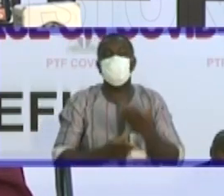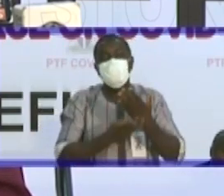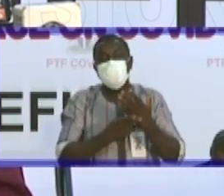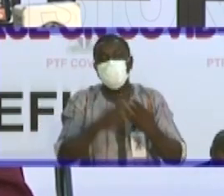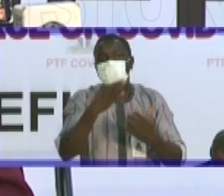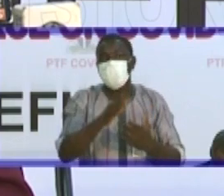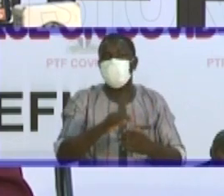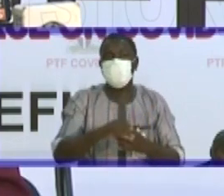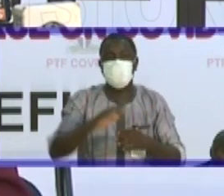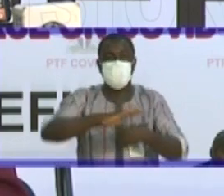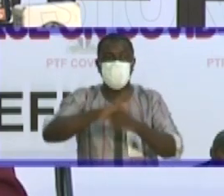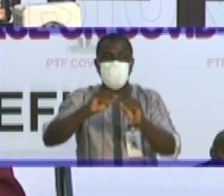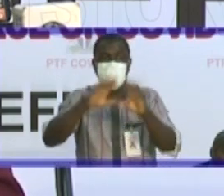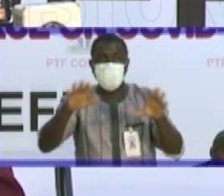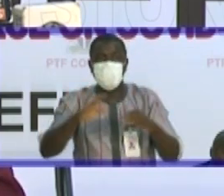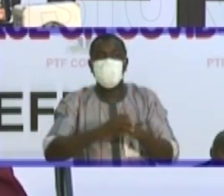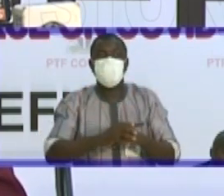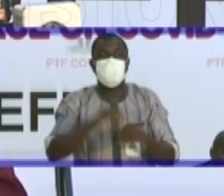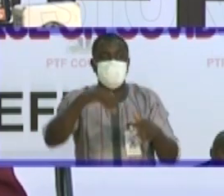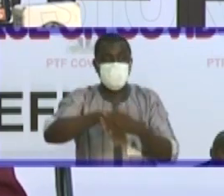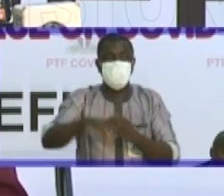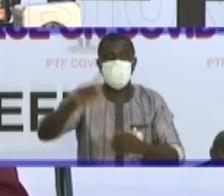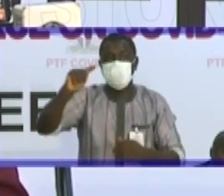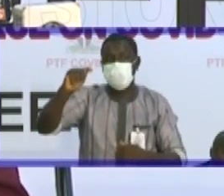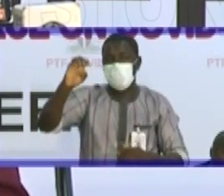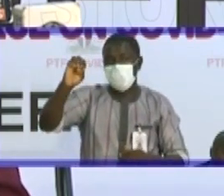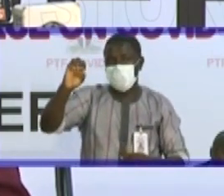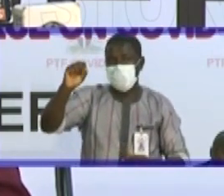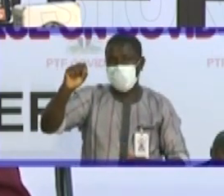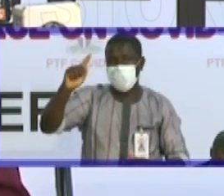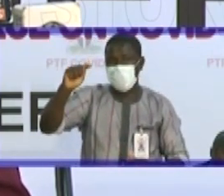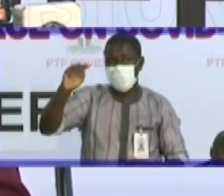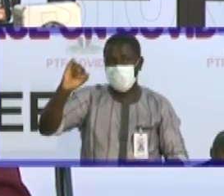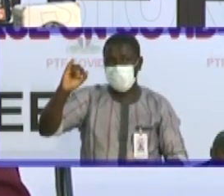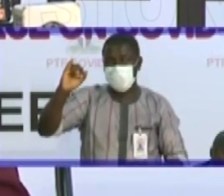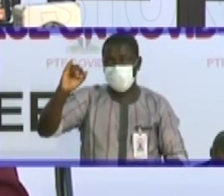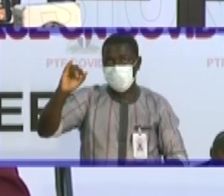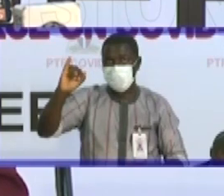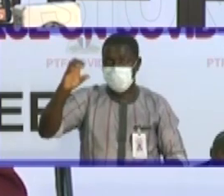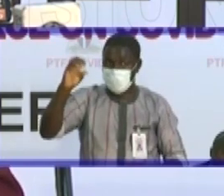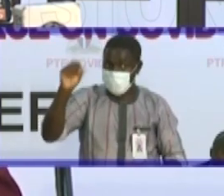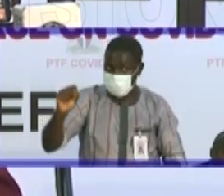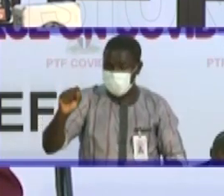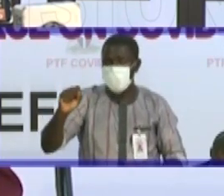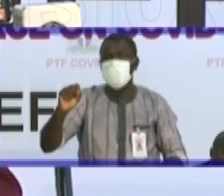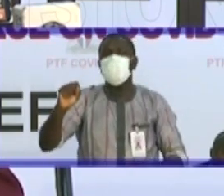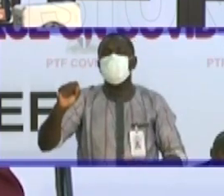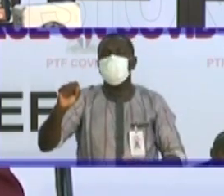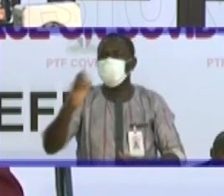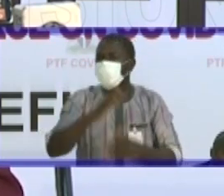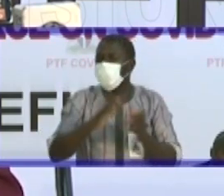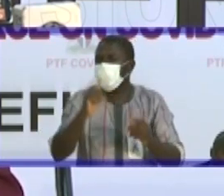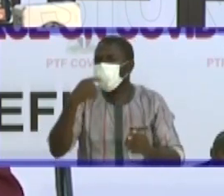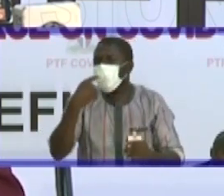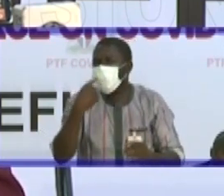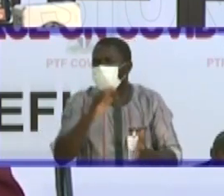coronavirus in testes anatomically, where it has been claimed, some people claim that it has been, it is the reason